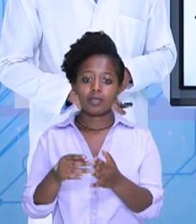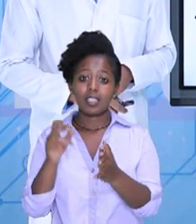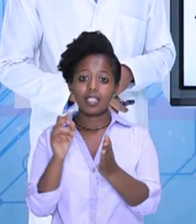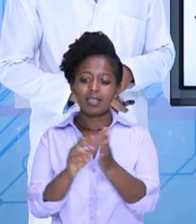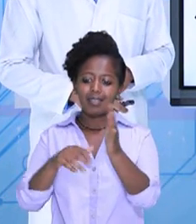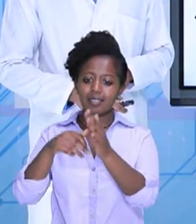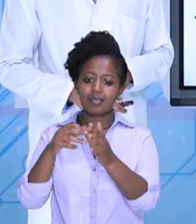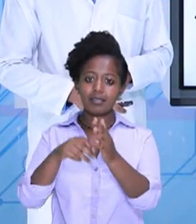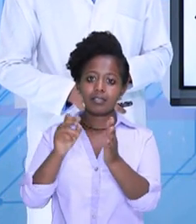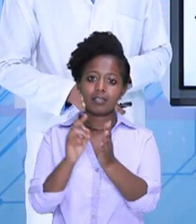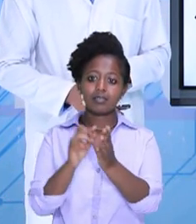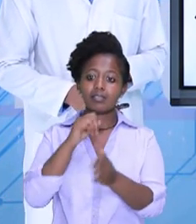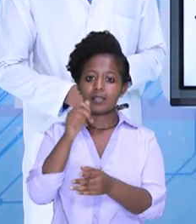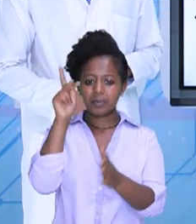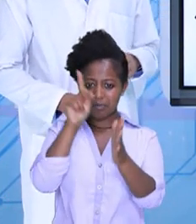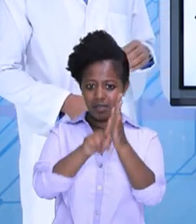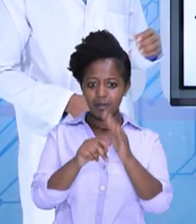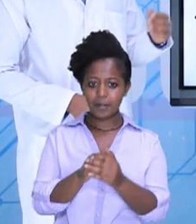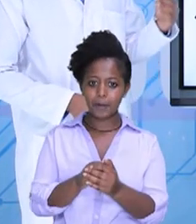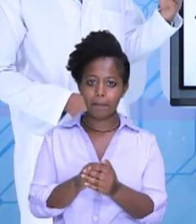illegal hunting.